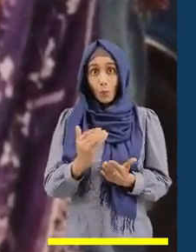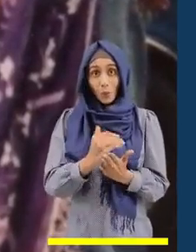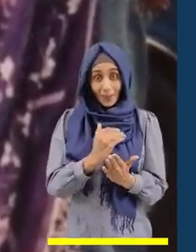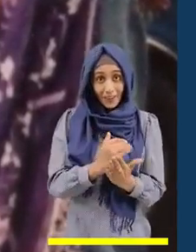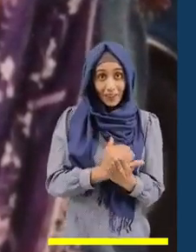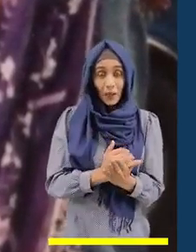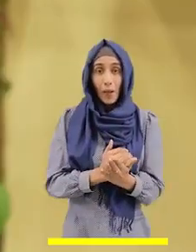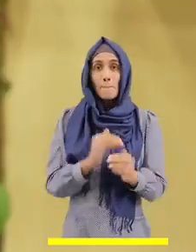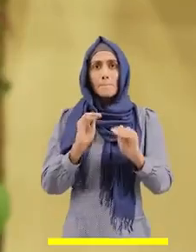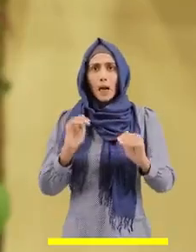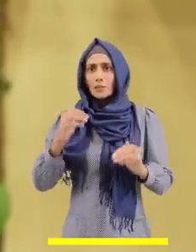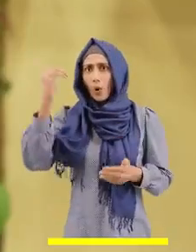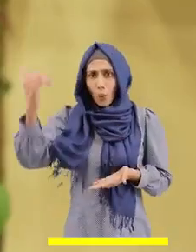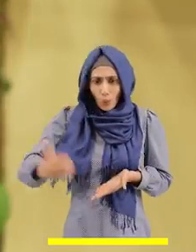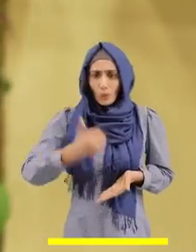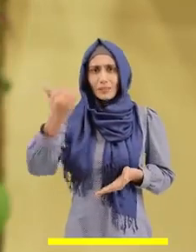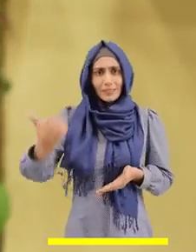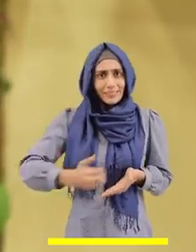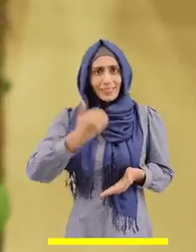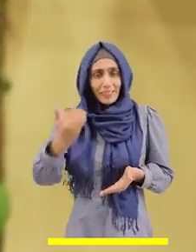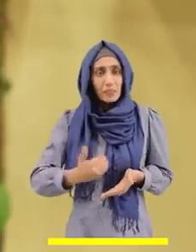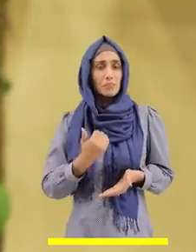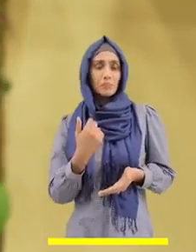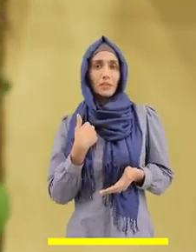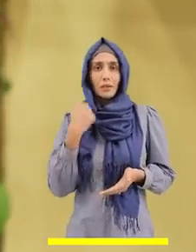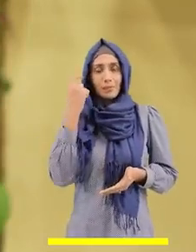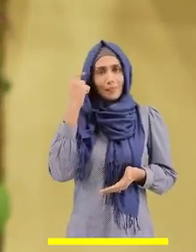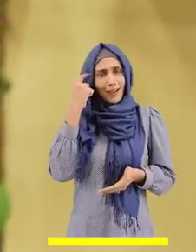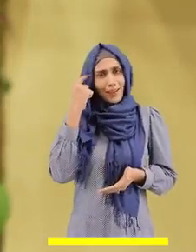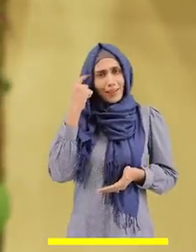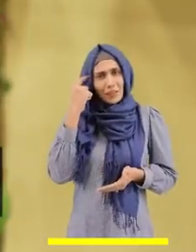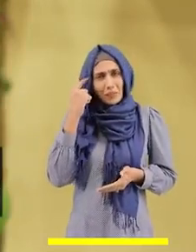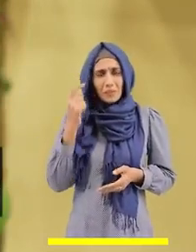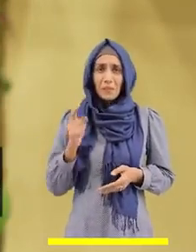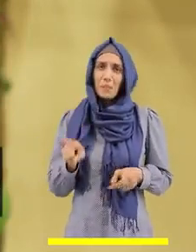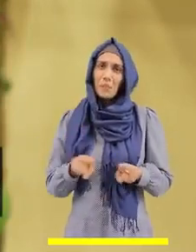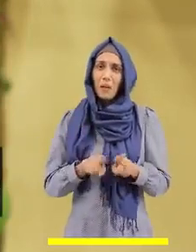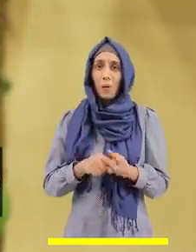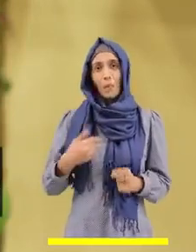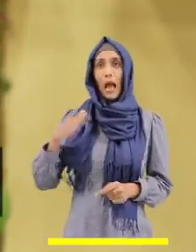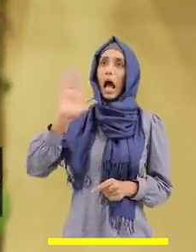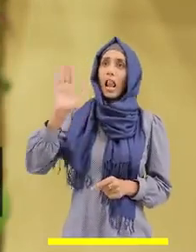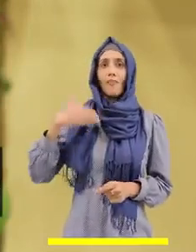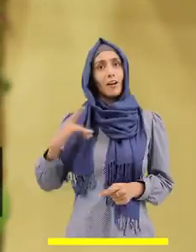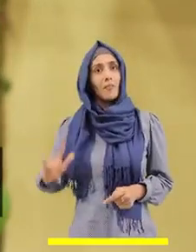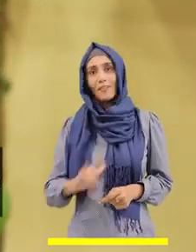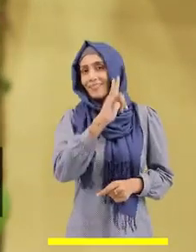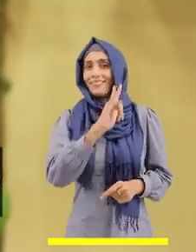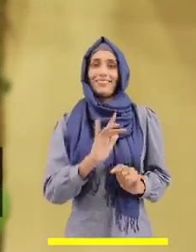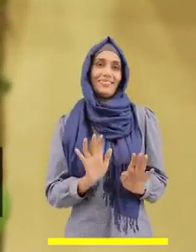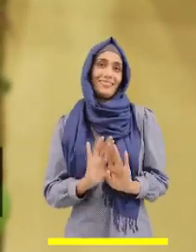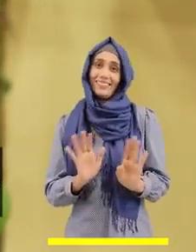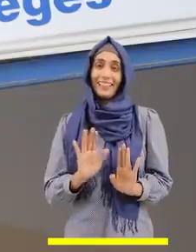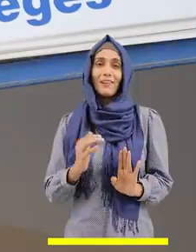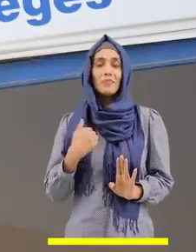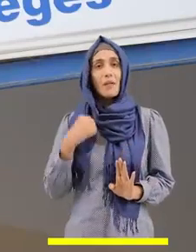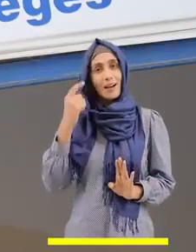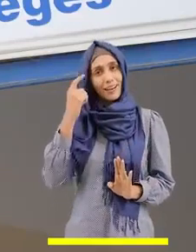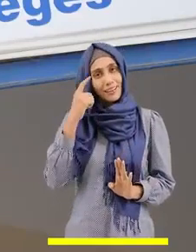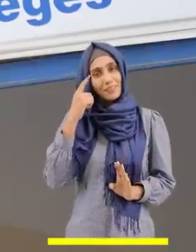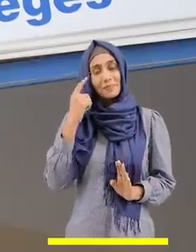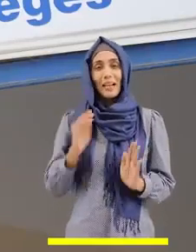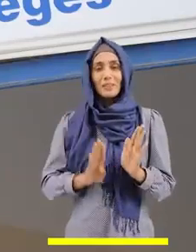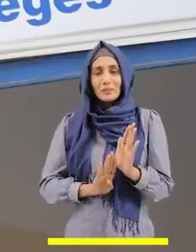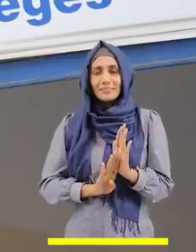started this project and we had children coming to us, we couldn't just say Allah Hafiz. And